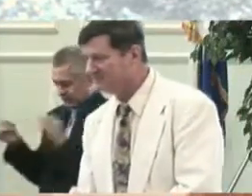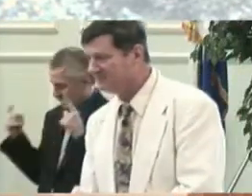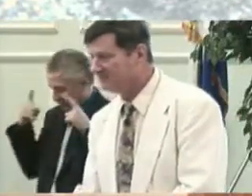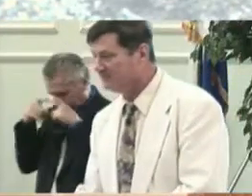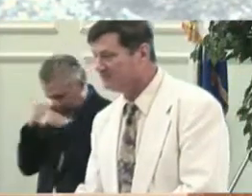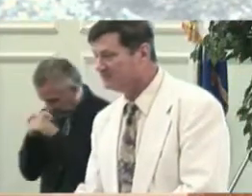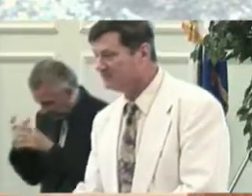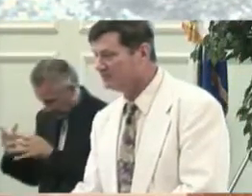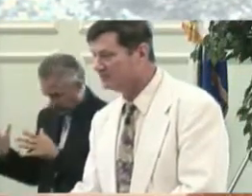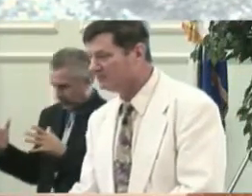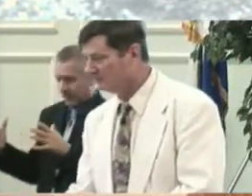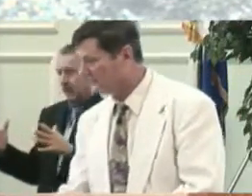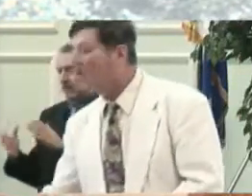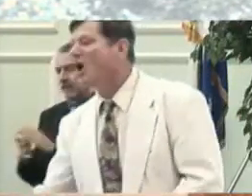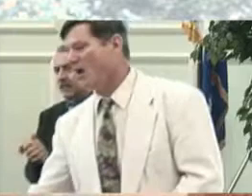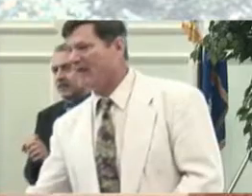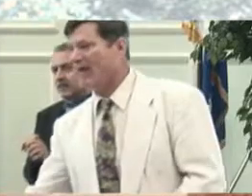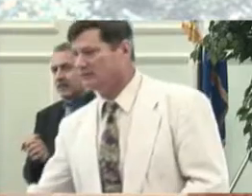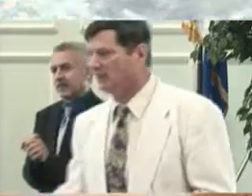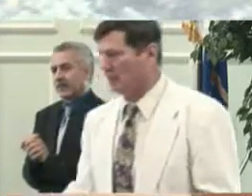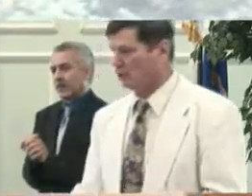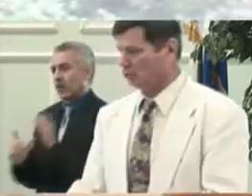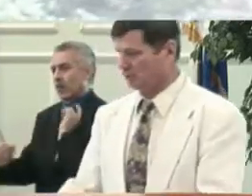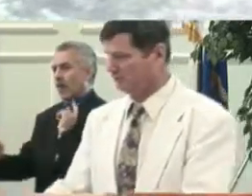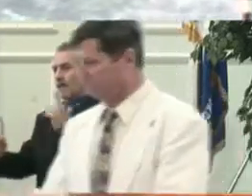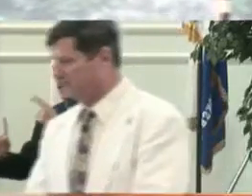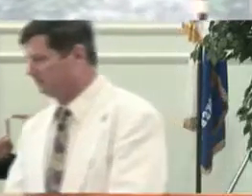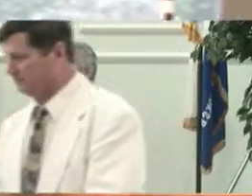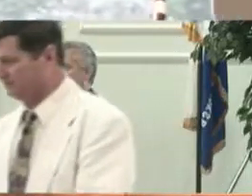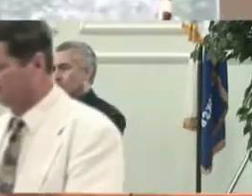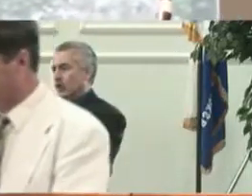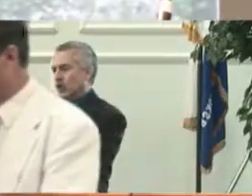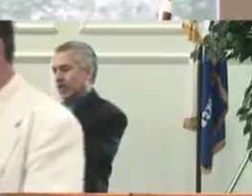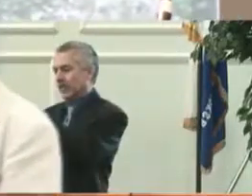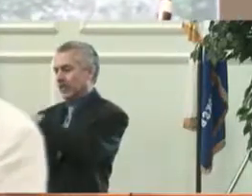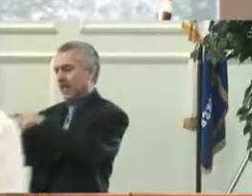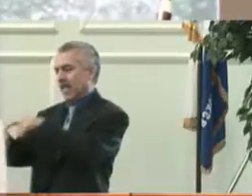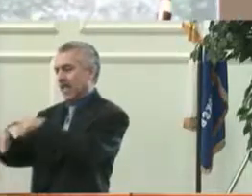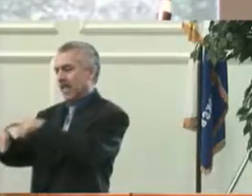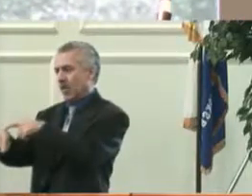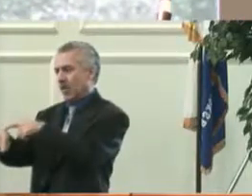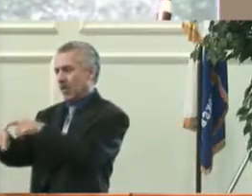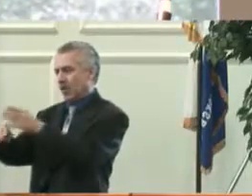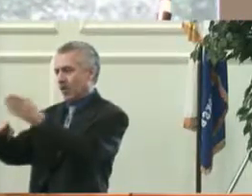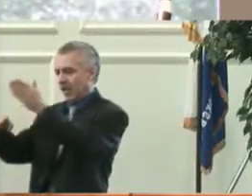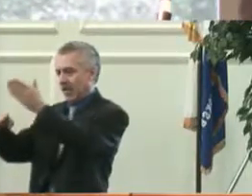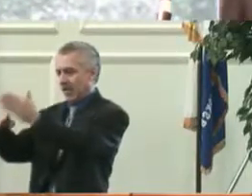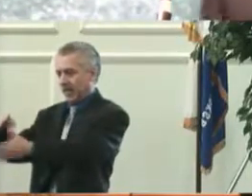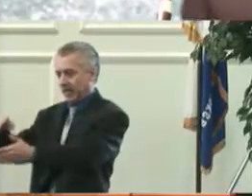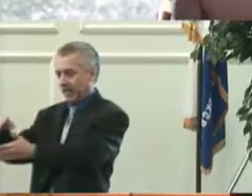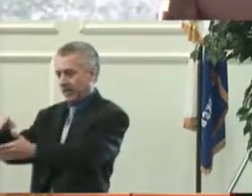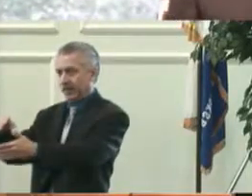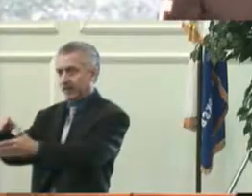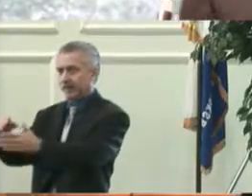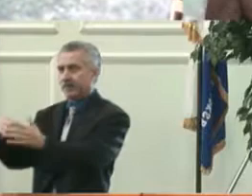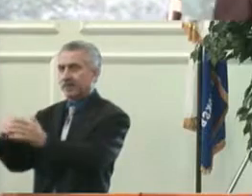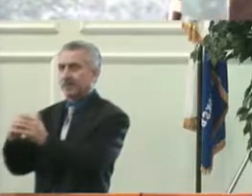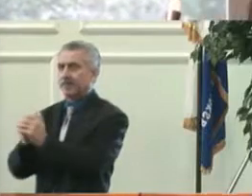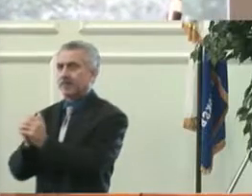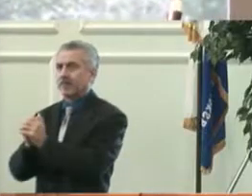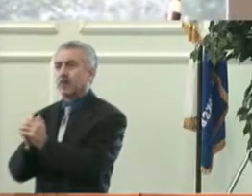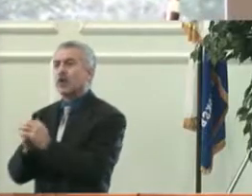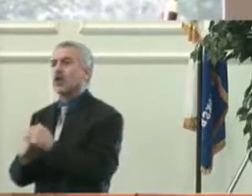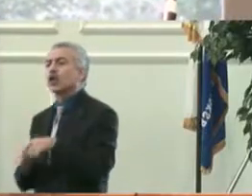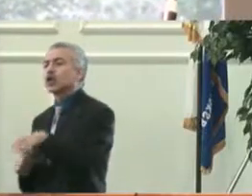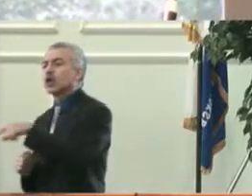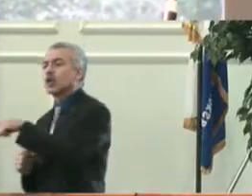want to focus in is the time of the end, and that is Daniel 11, 40 to 45. What we said is that some of these